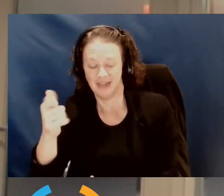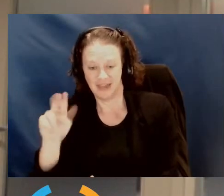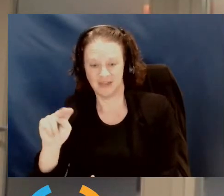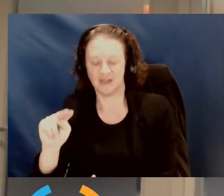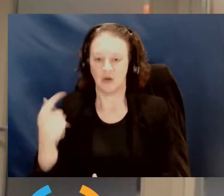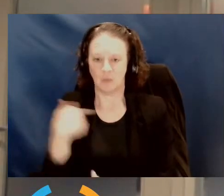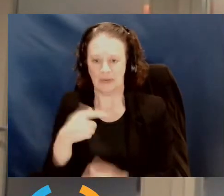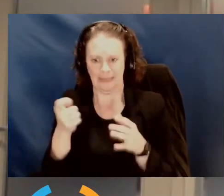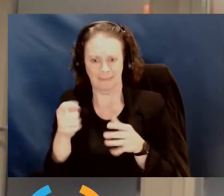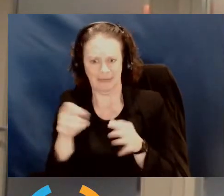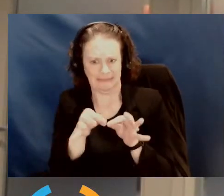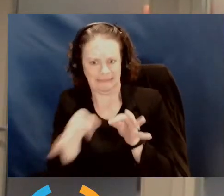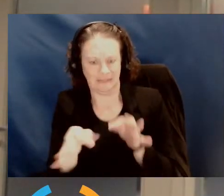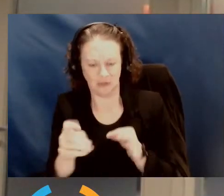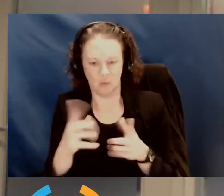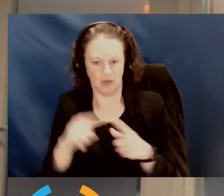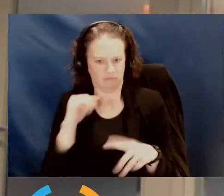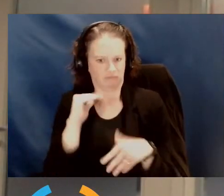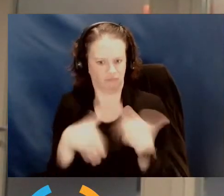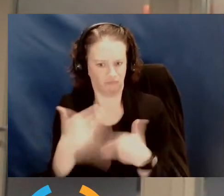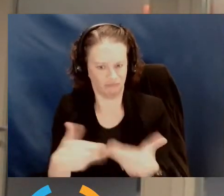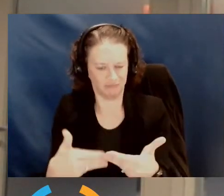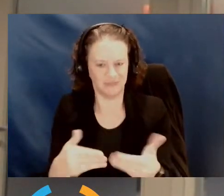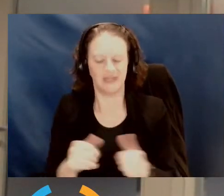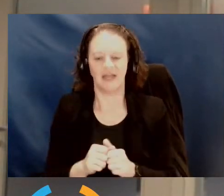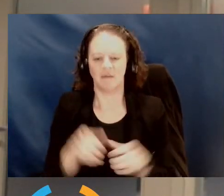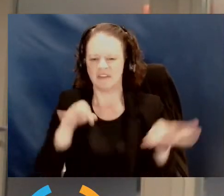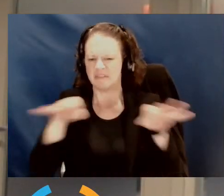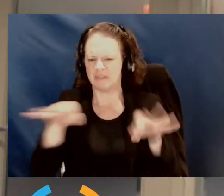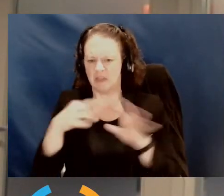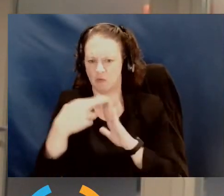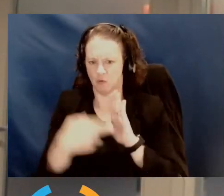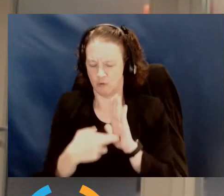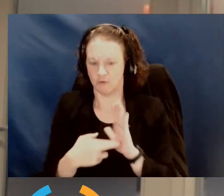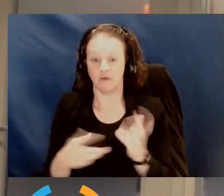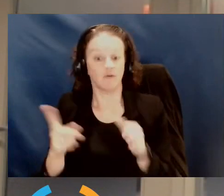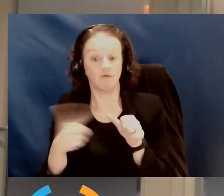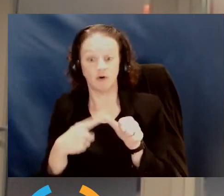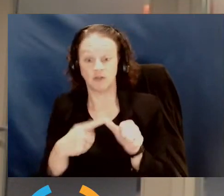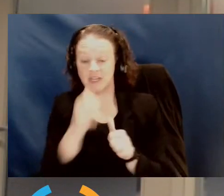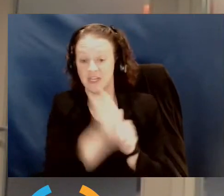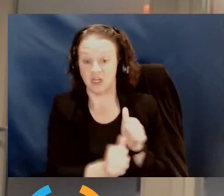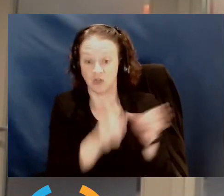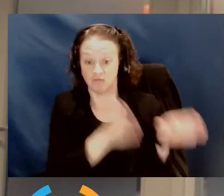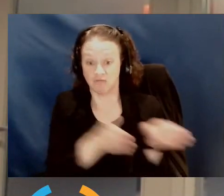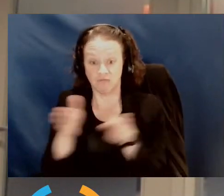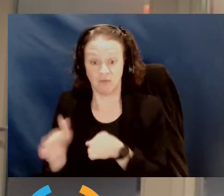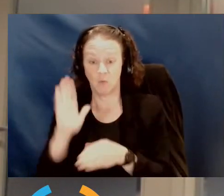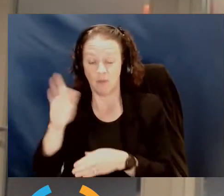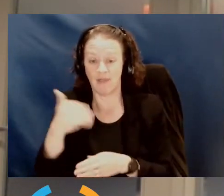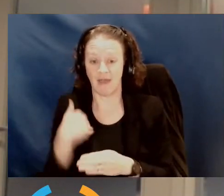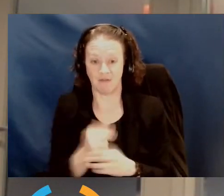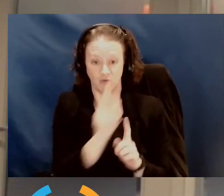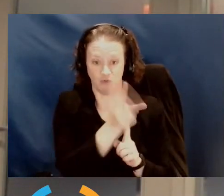to begin. To get started, each candidate will have 2 minutes for an opening statement. Once the statements